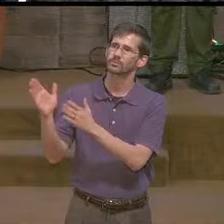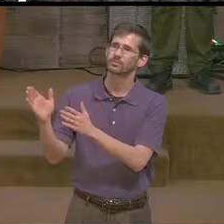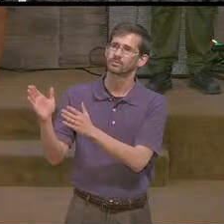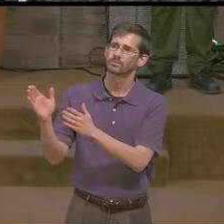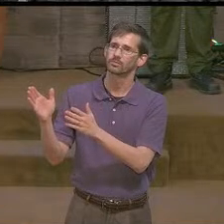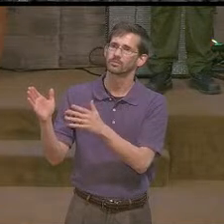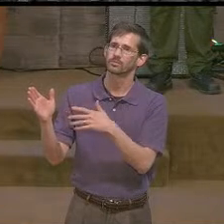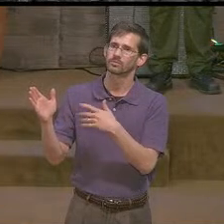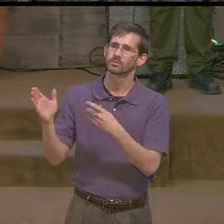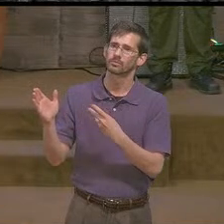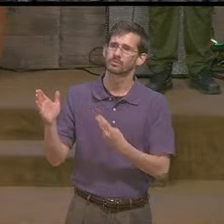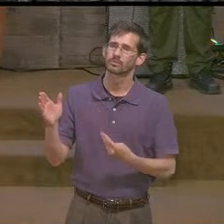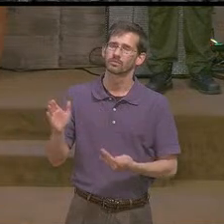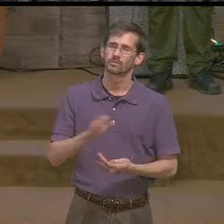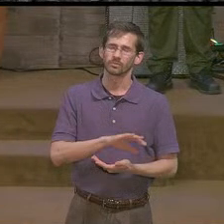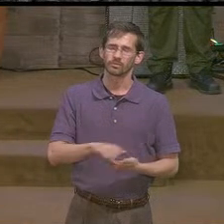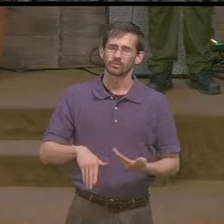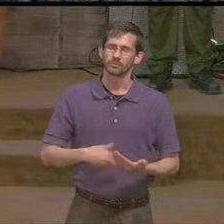my hope.